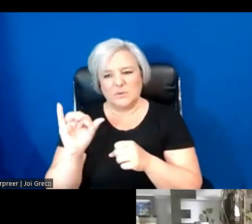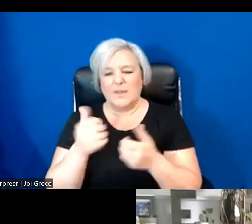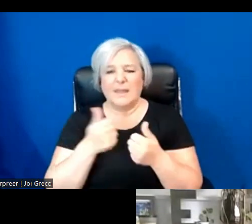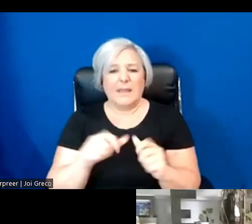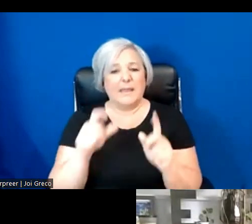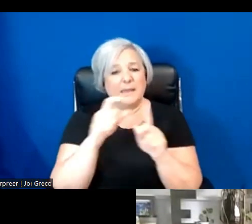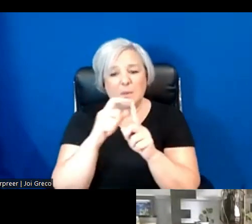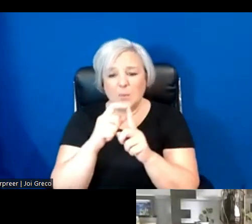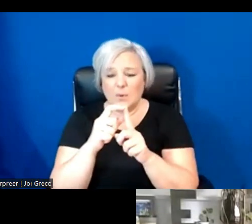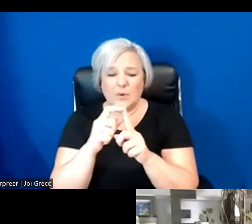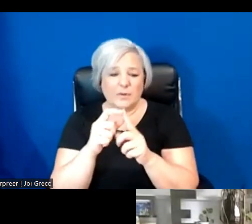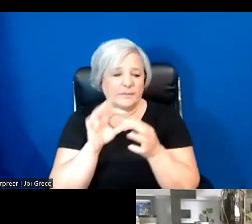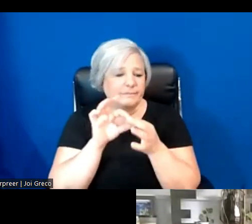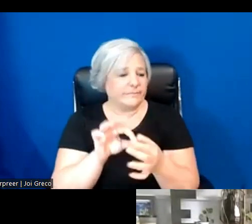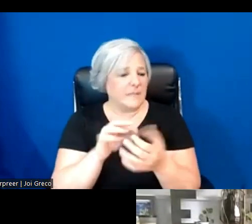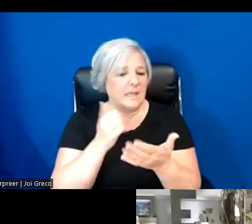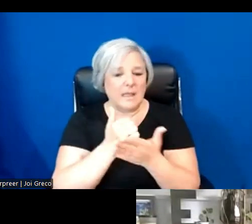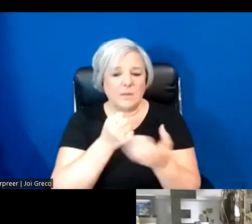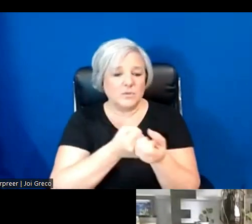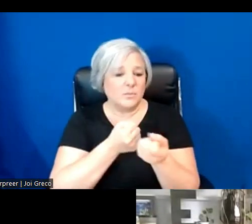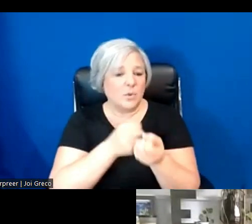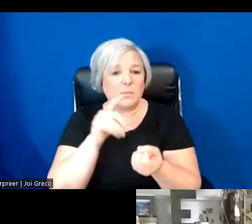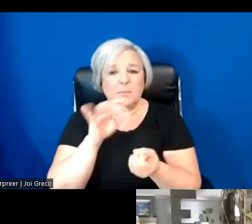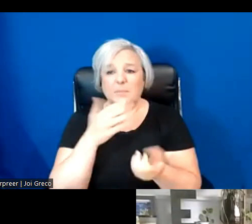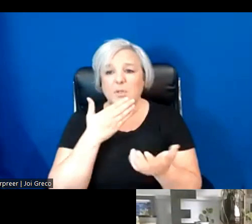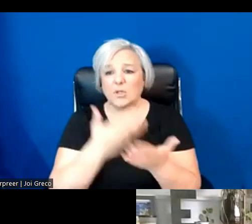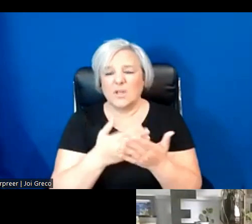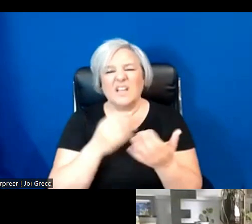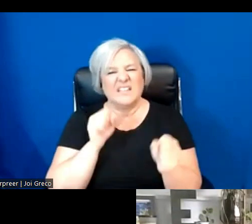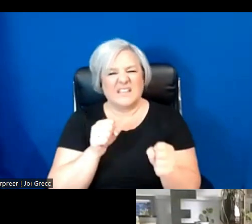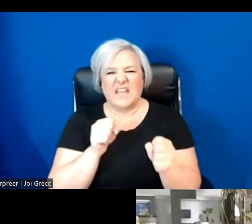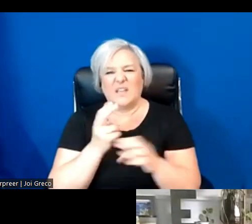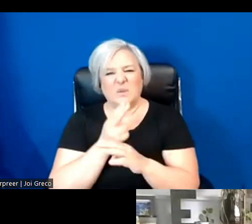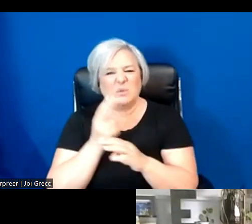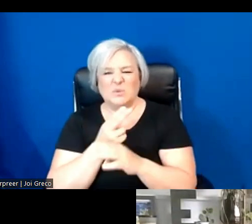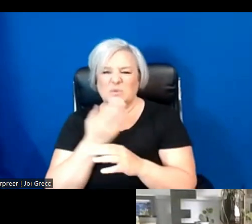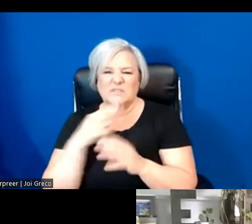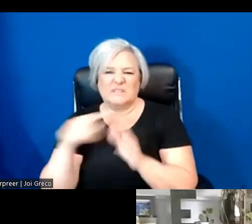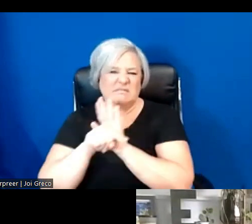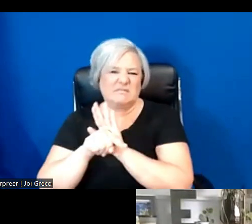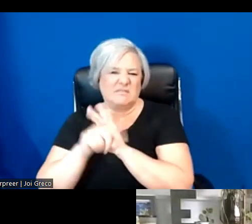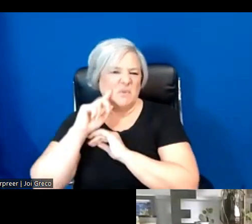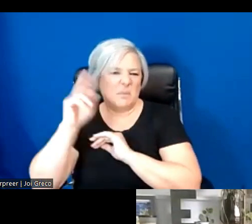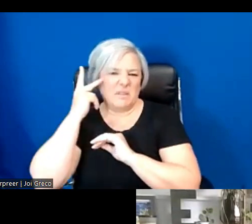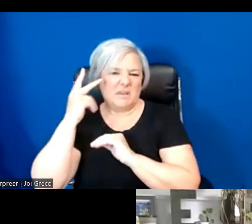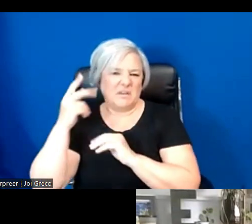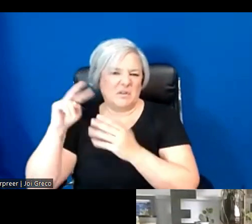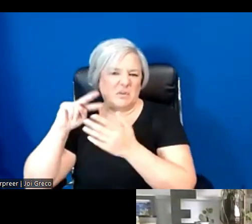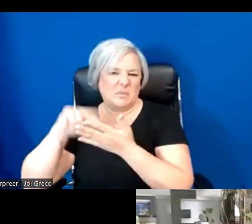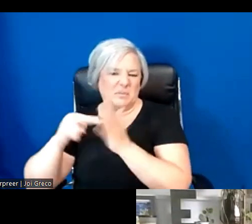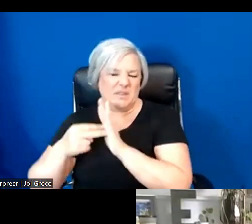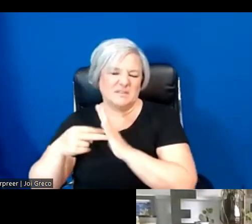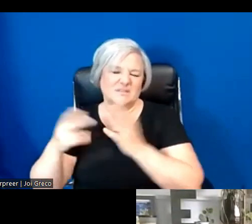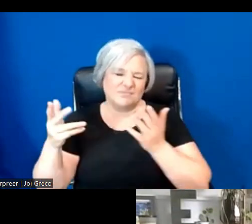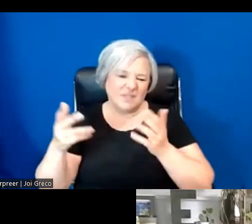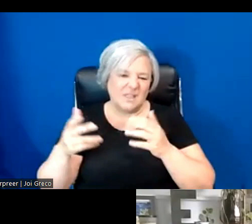can be used for trying to help support the public good can be weaponized politically. And we just always have to be cognizant of that